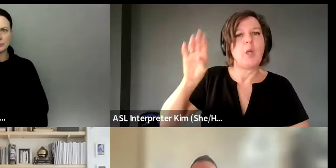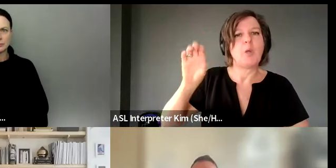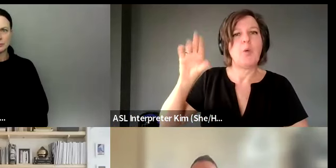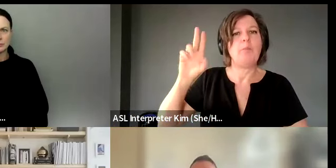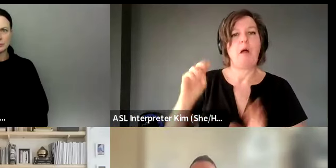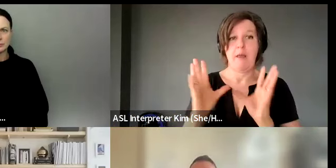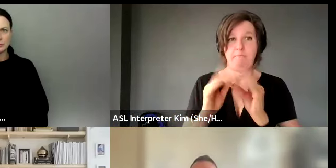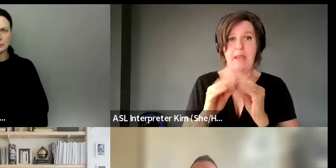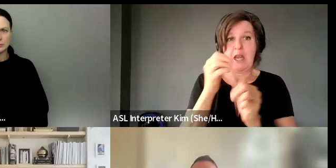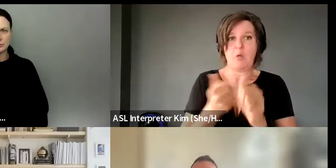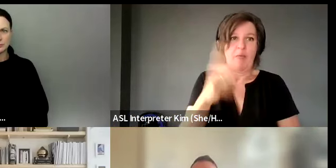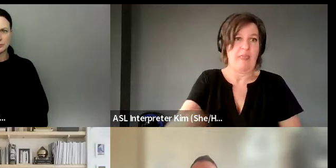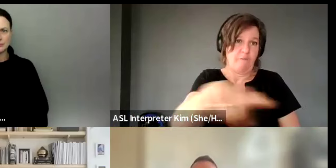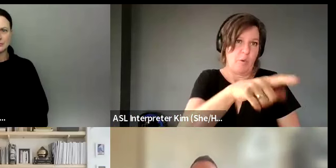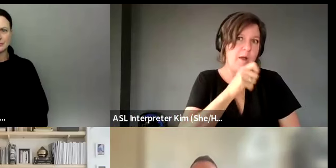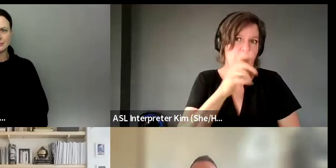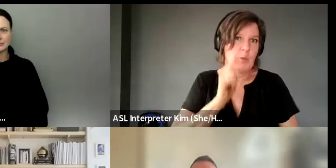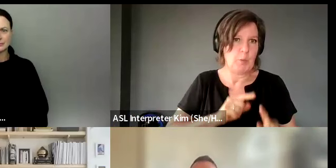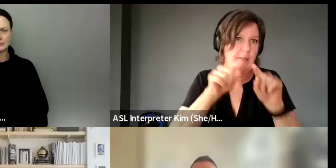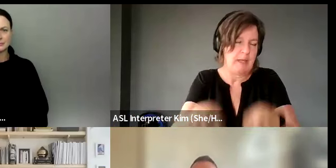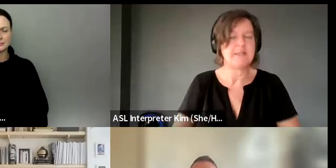everyone who will be attending.